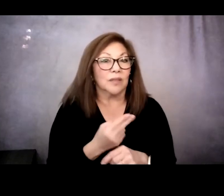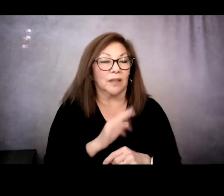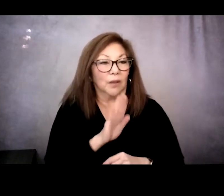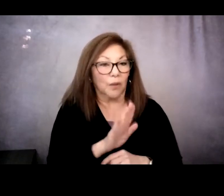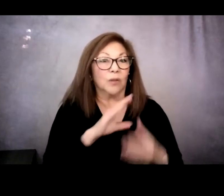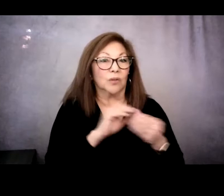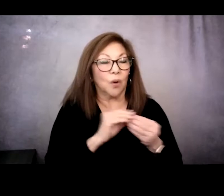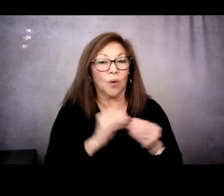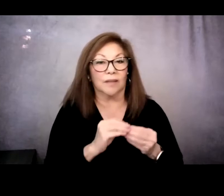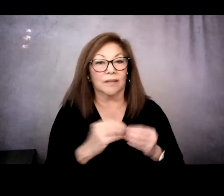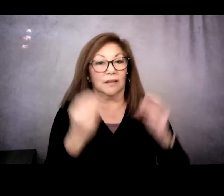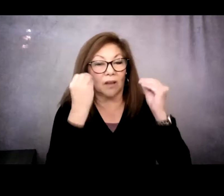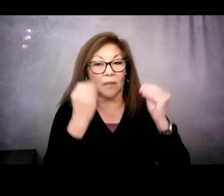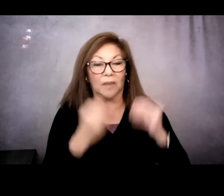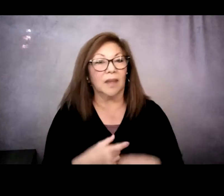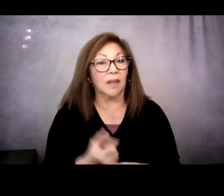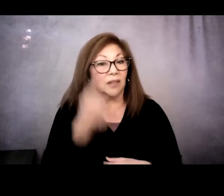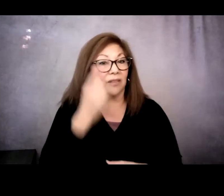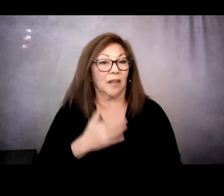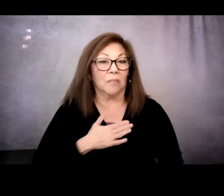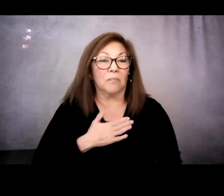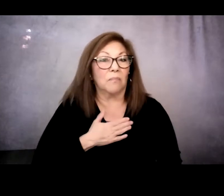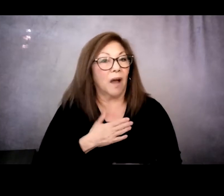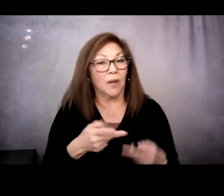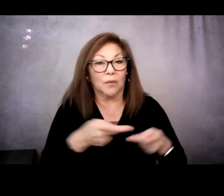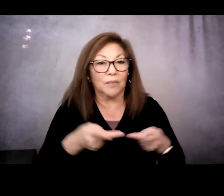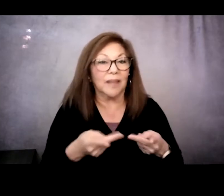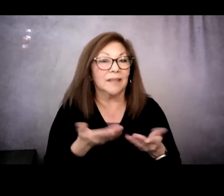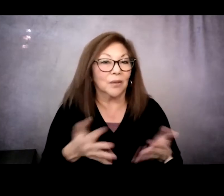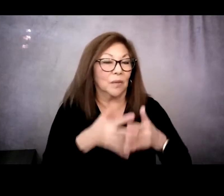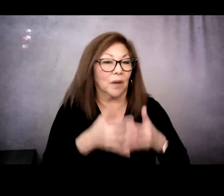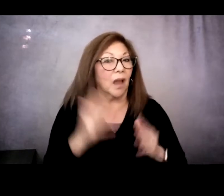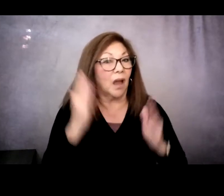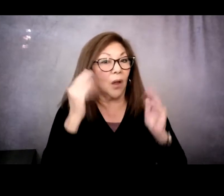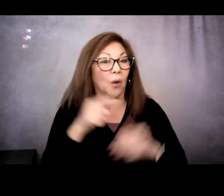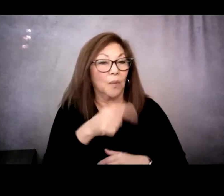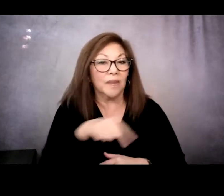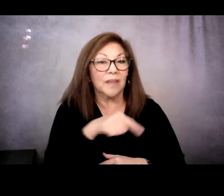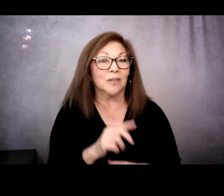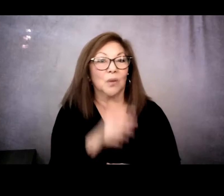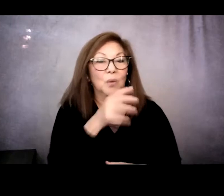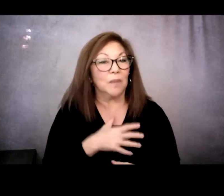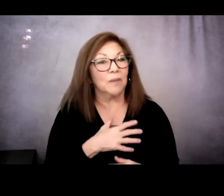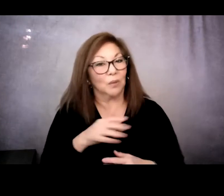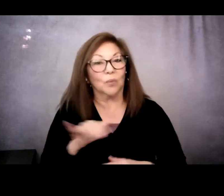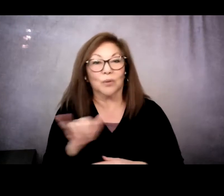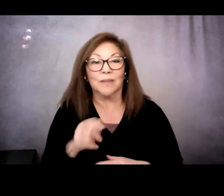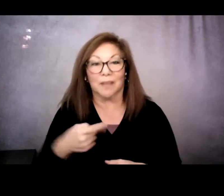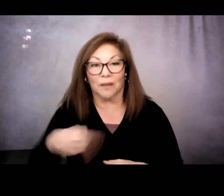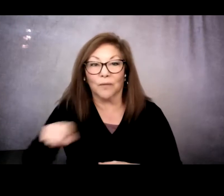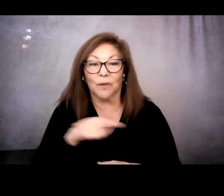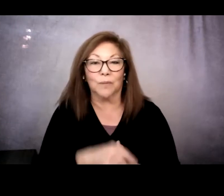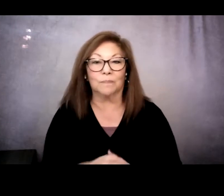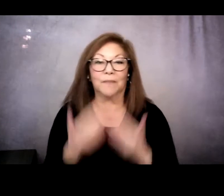come to question and ultimately better understand my own place in America. I hope these women will inspire a similar journey for you.